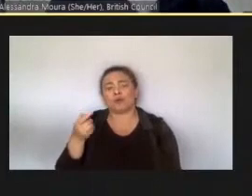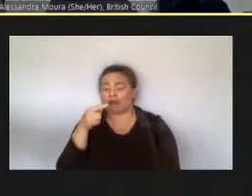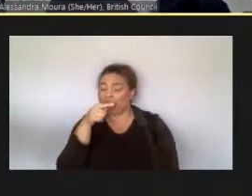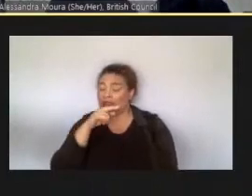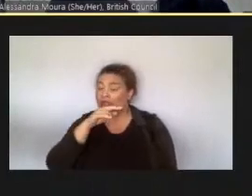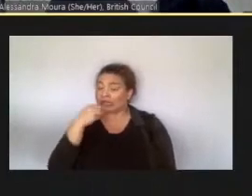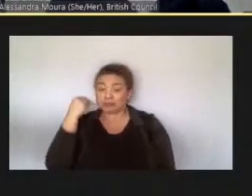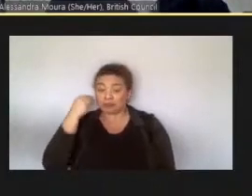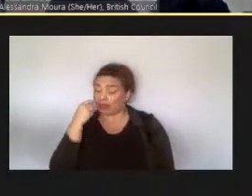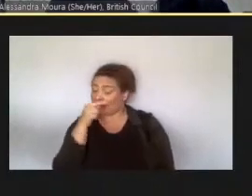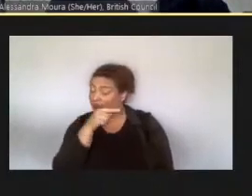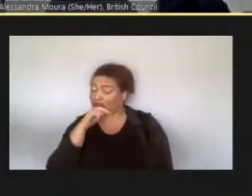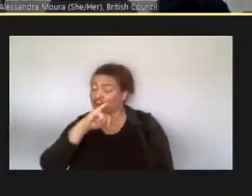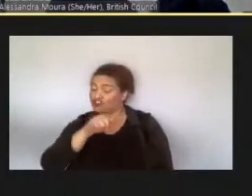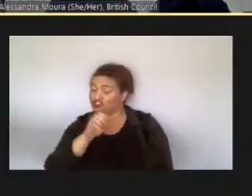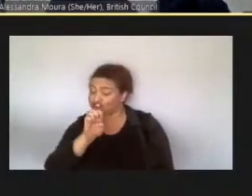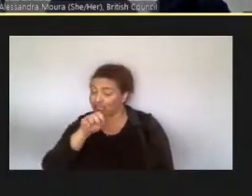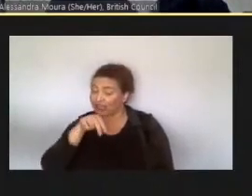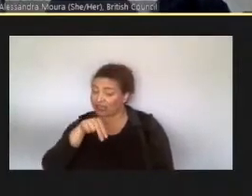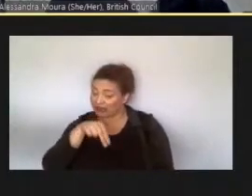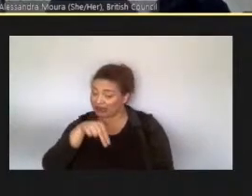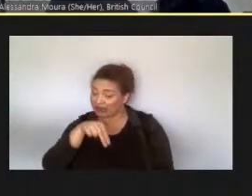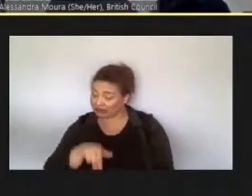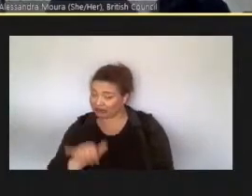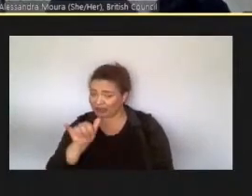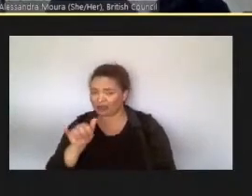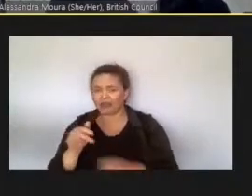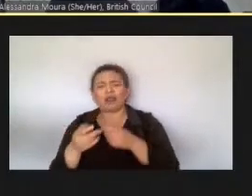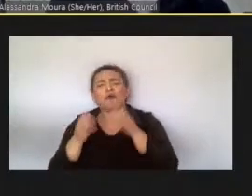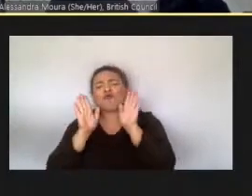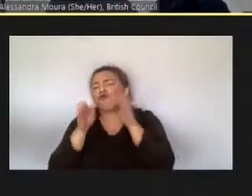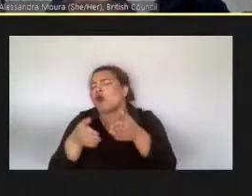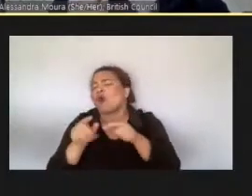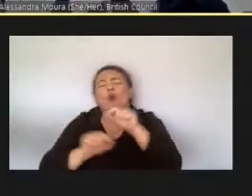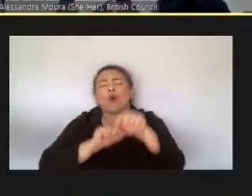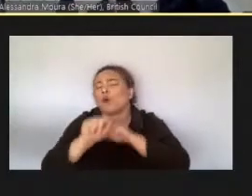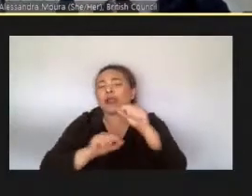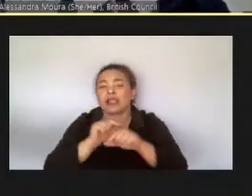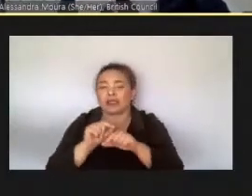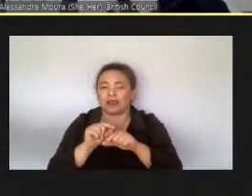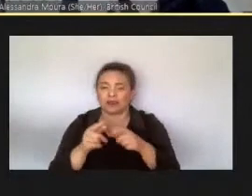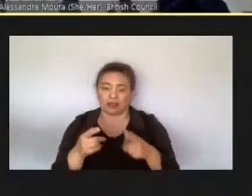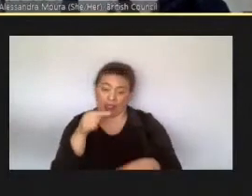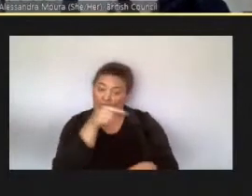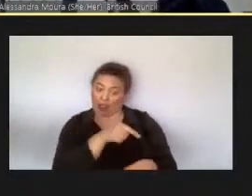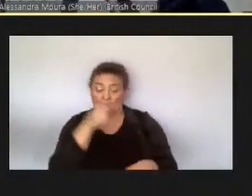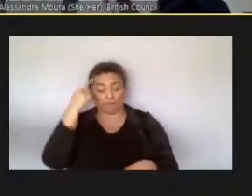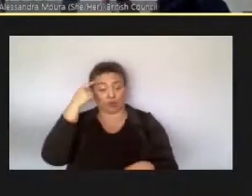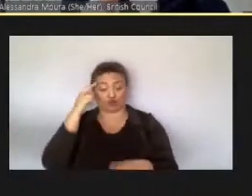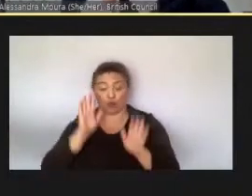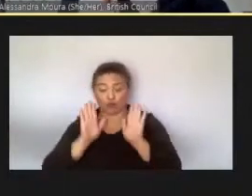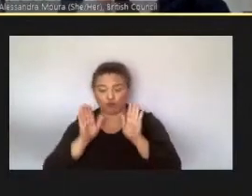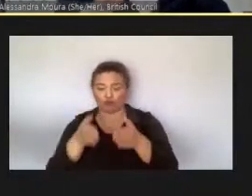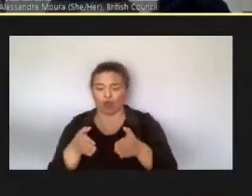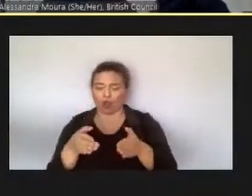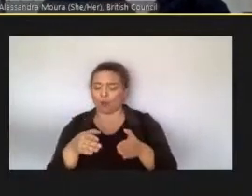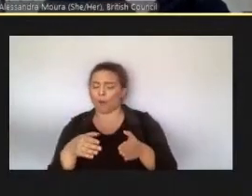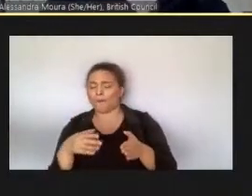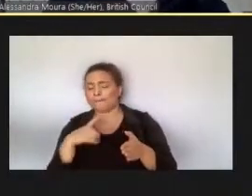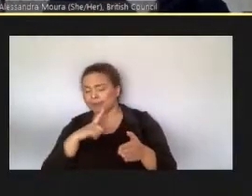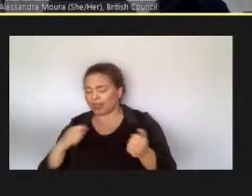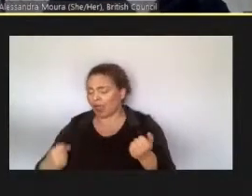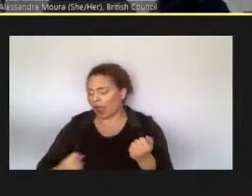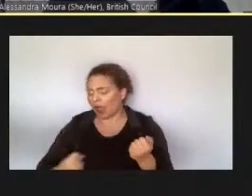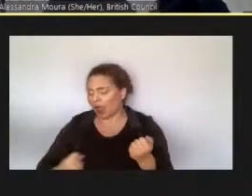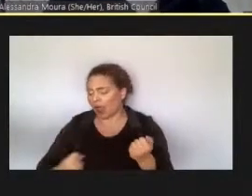Conditions for children's learning, I guess, but actually in her speech, she focused a